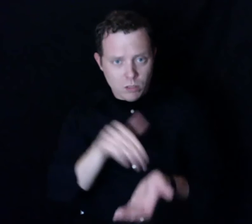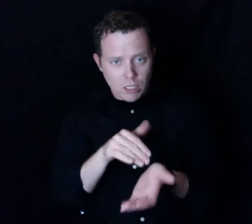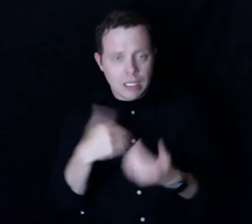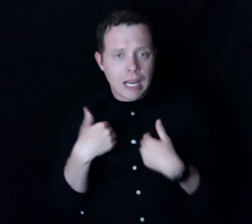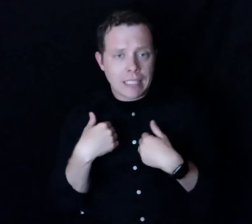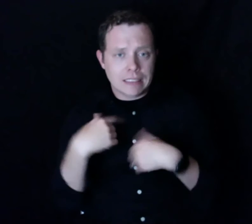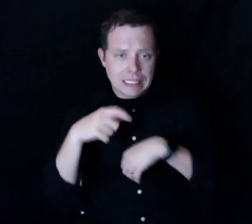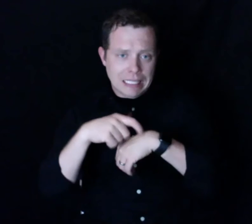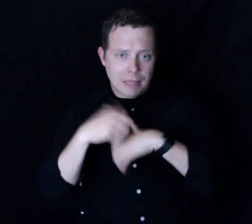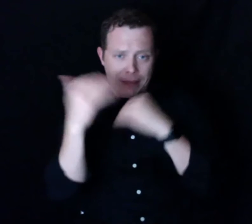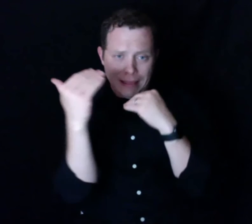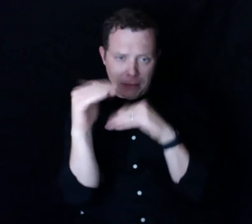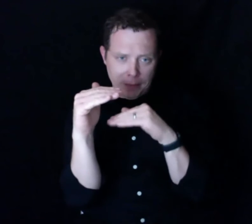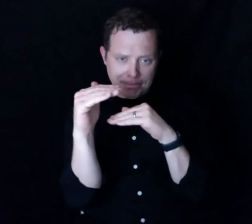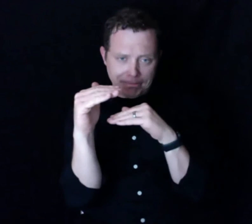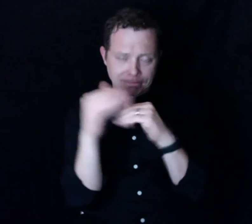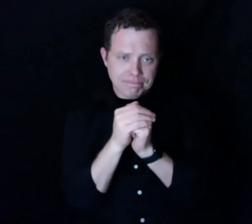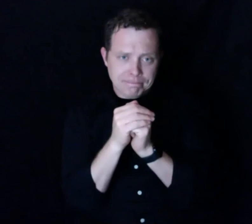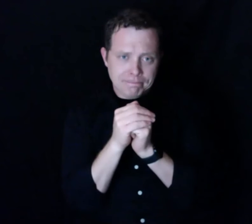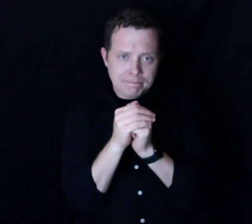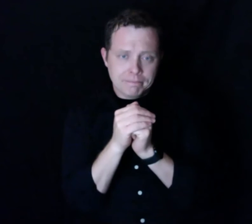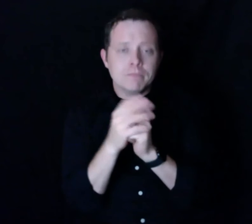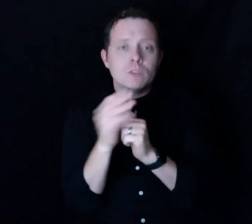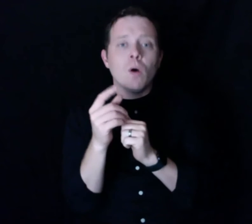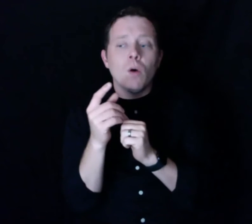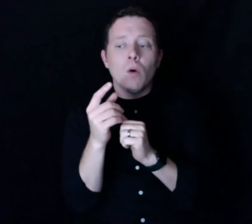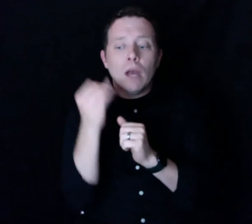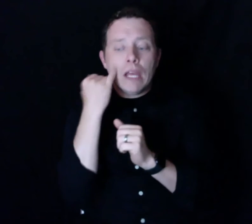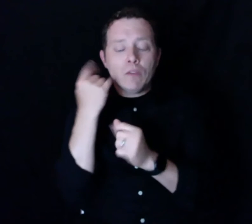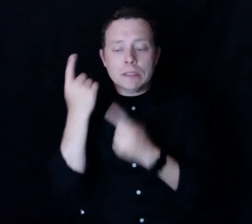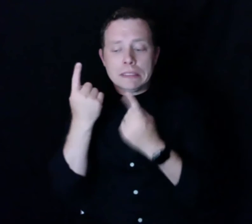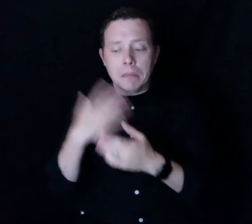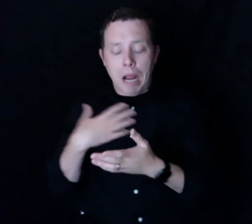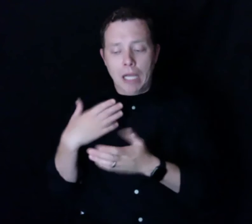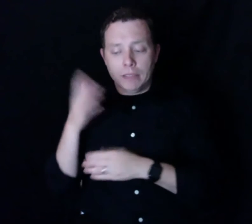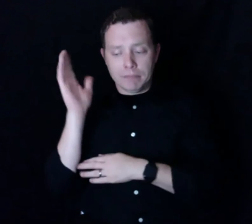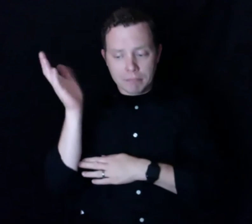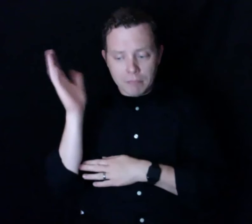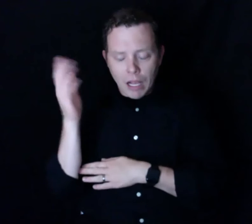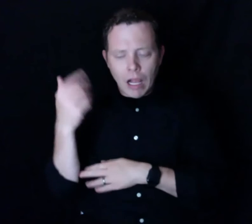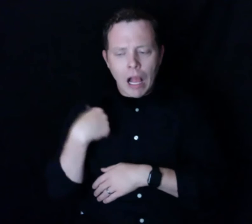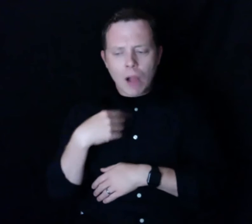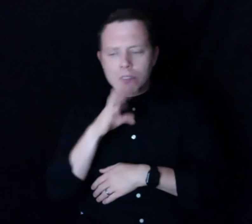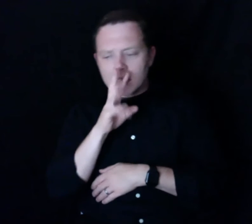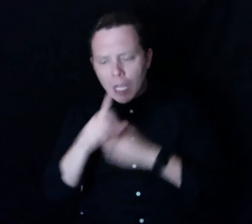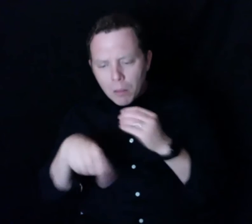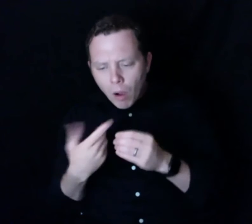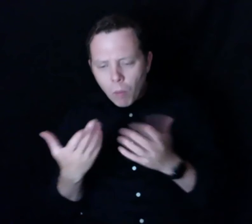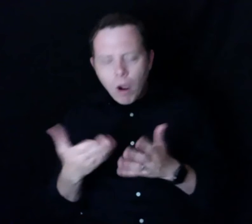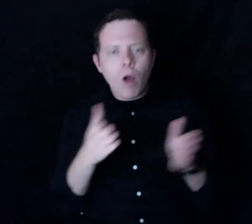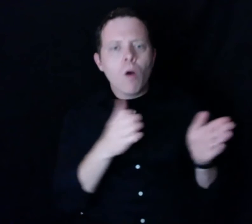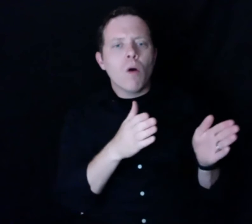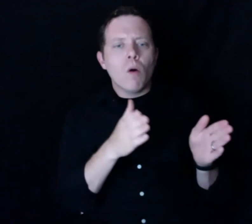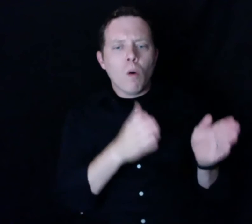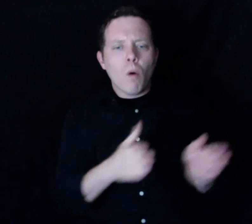the reality. And so, you know, if you think about my talk, a lot of the things that we had in there were about organizing your time with